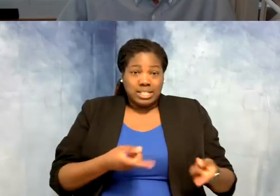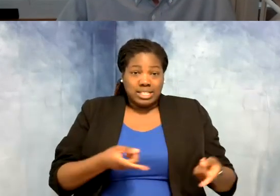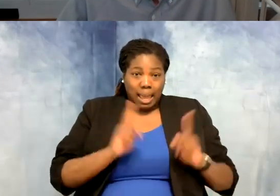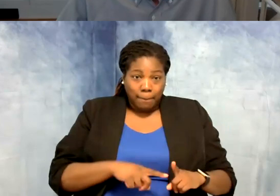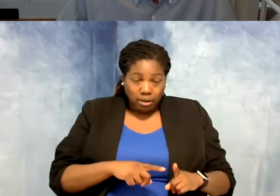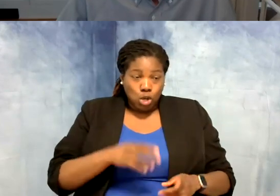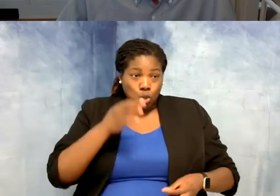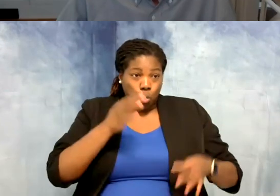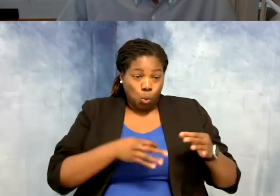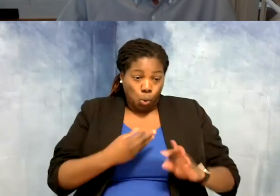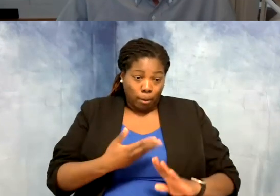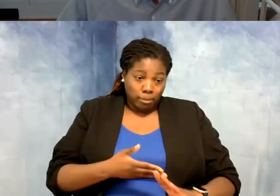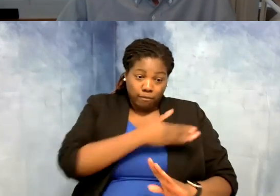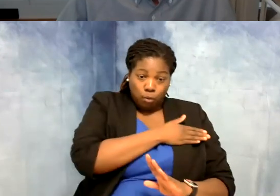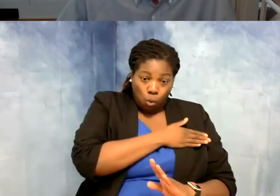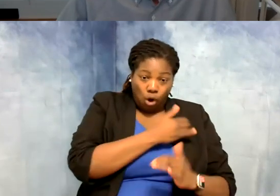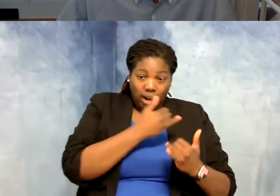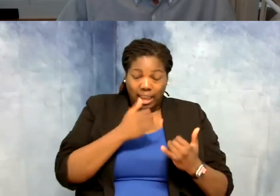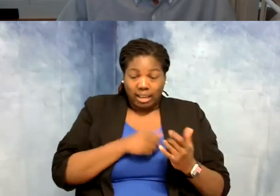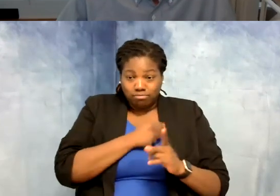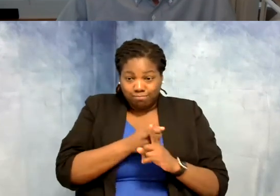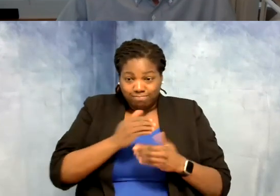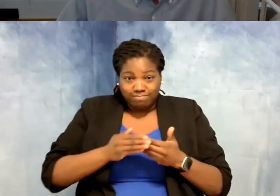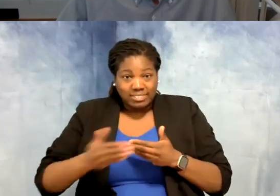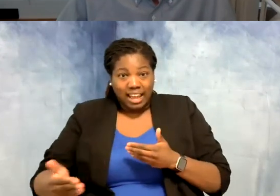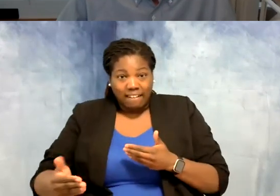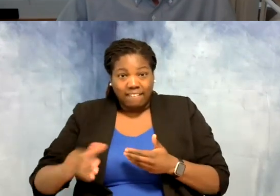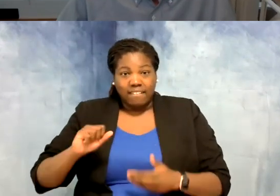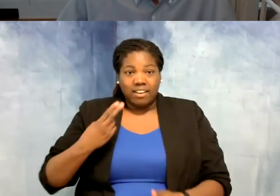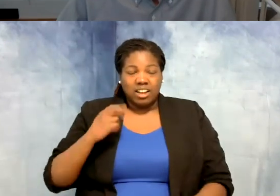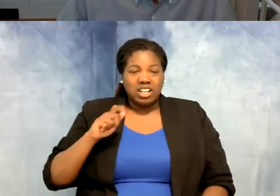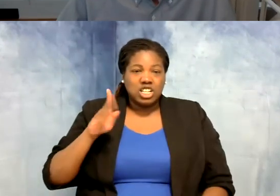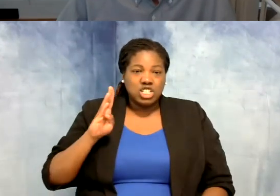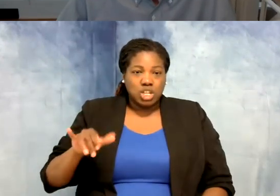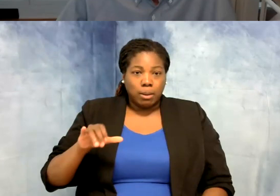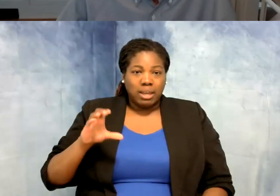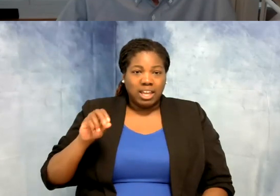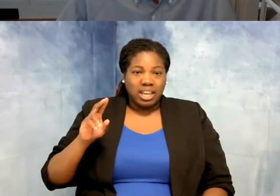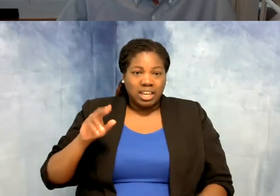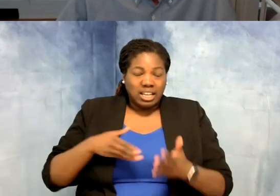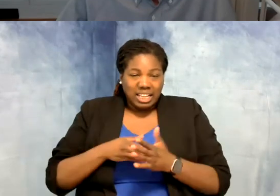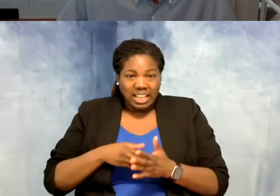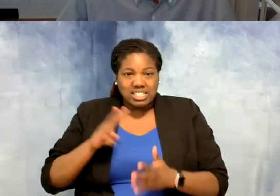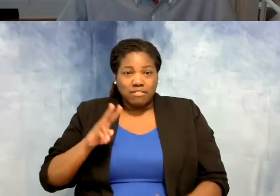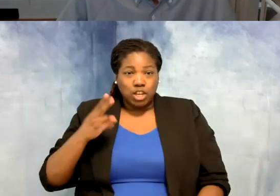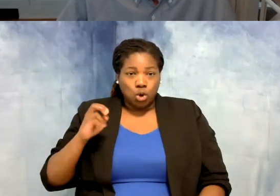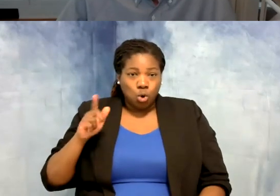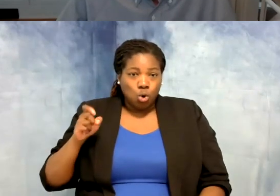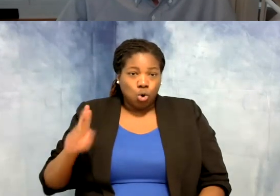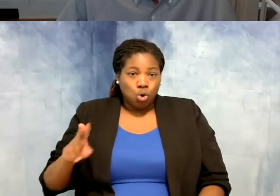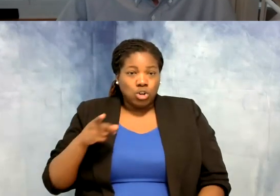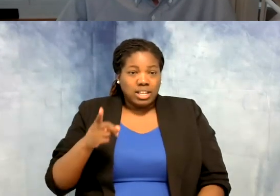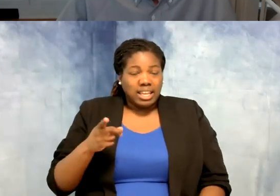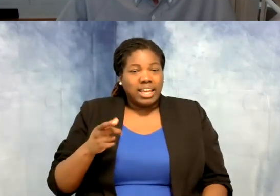court in advance and also after. And that is Shelby County v. Holder. The Supreme Court dismantled key parts of the Voting